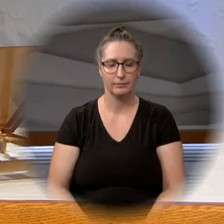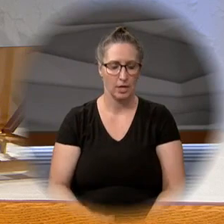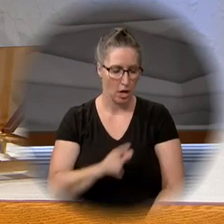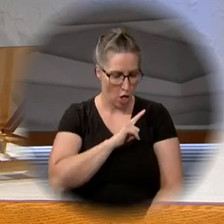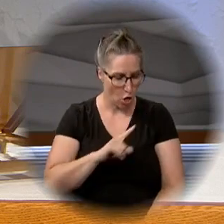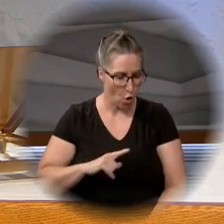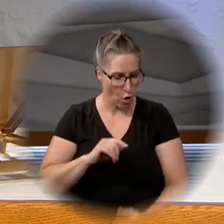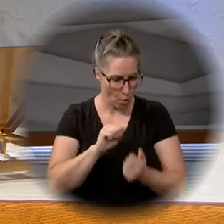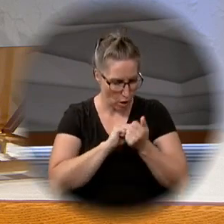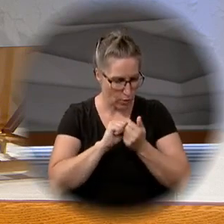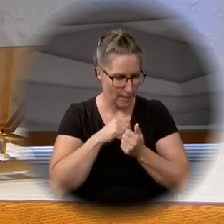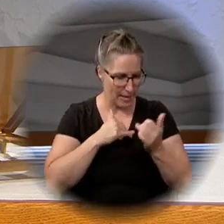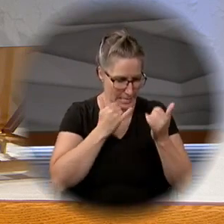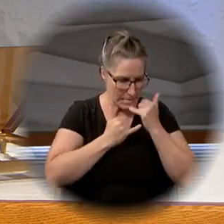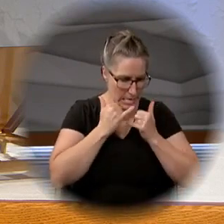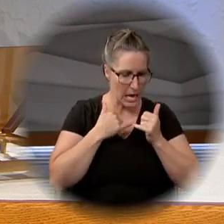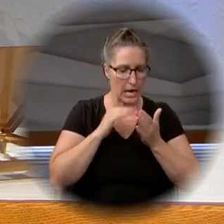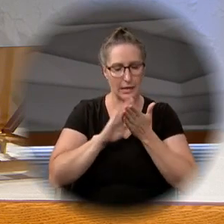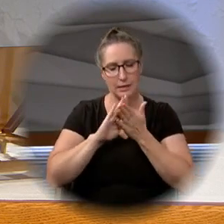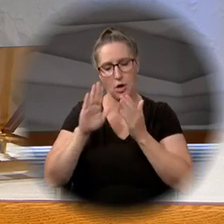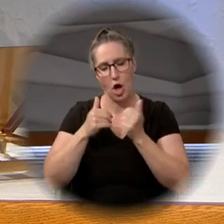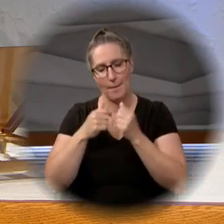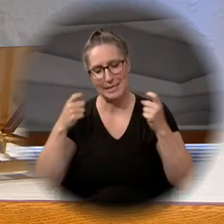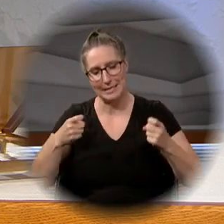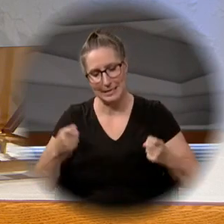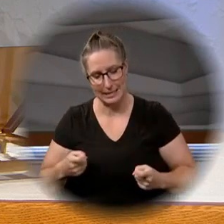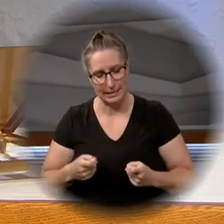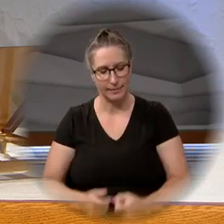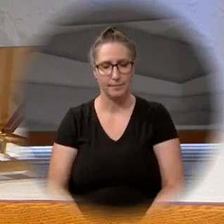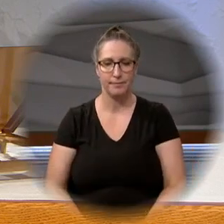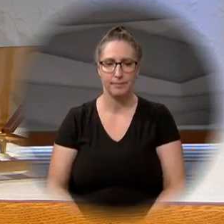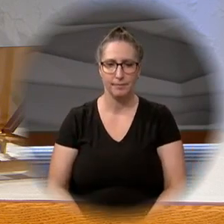Lord, wash away my iniquities and cleanse me of my sins.